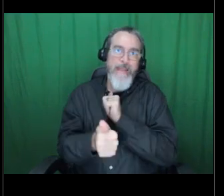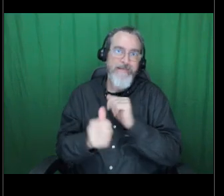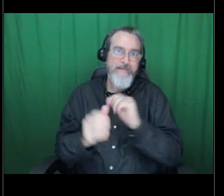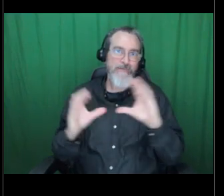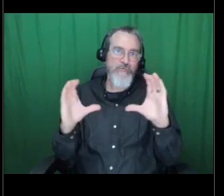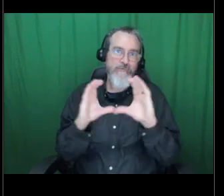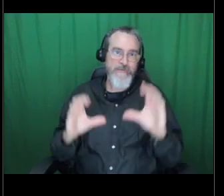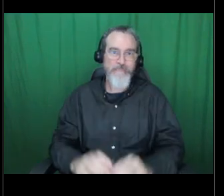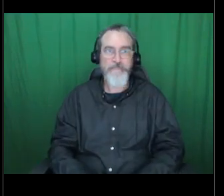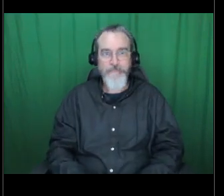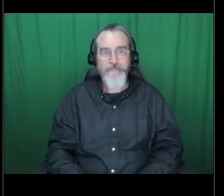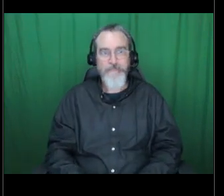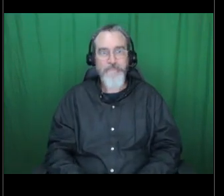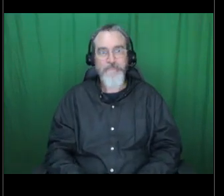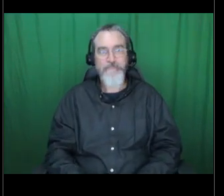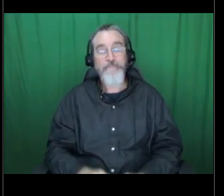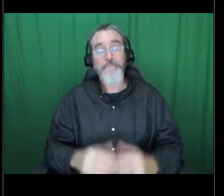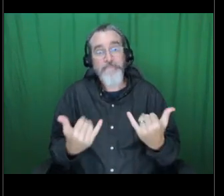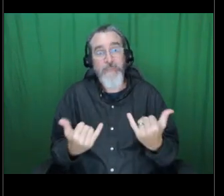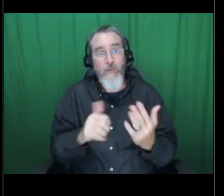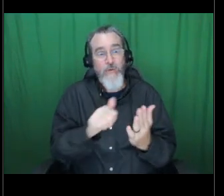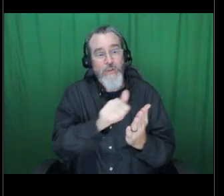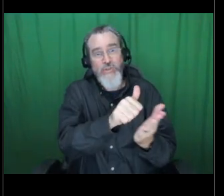Agenda, topics, and learning objectives.